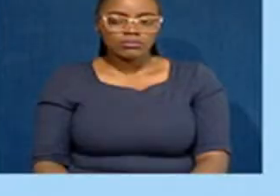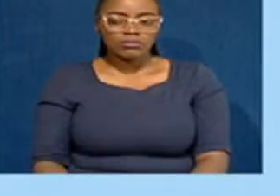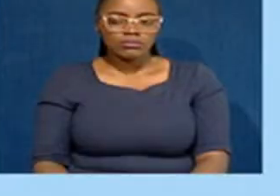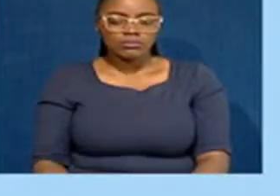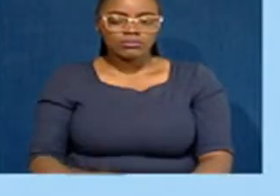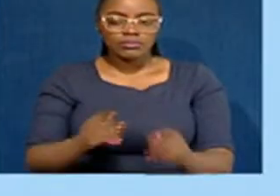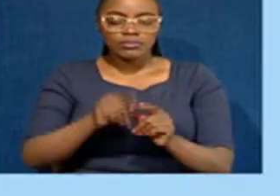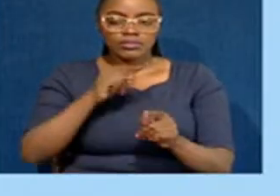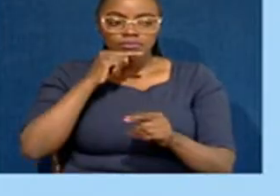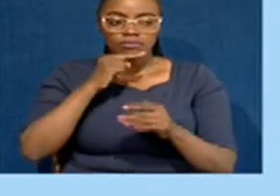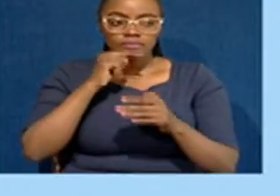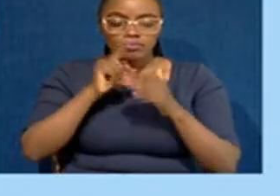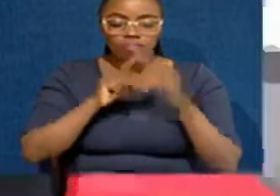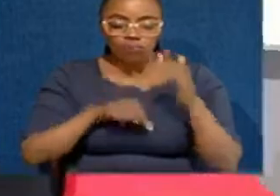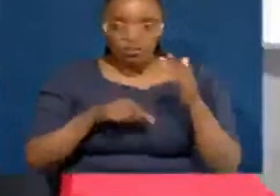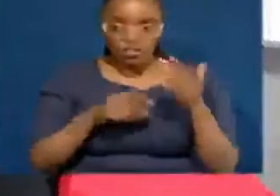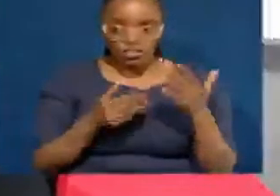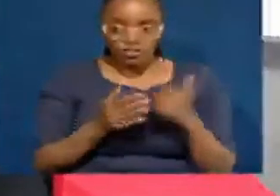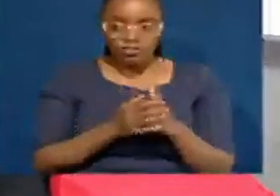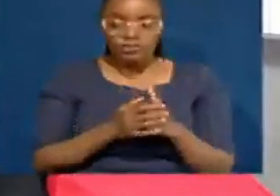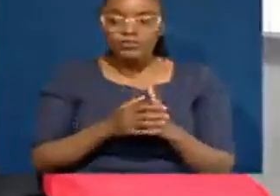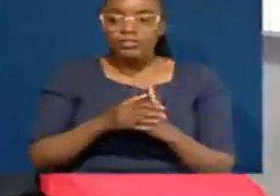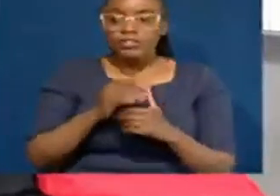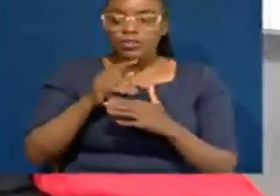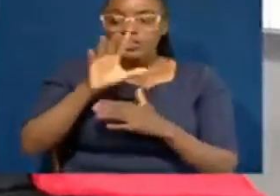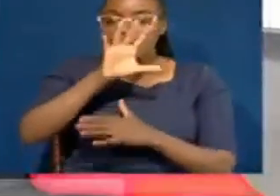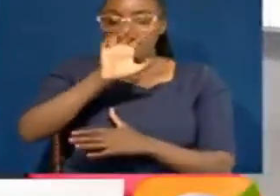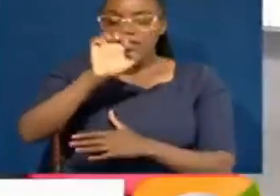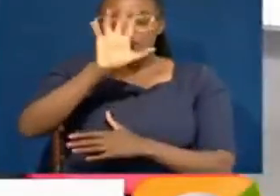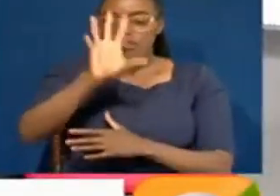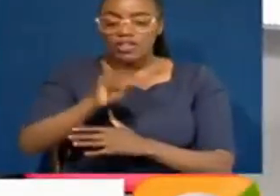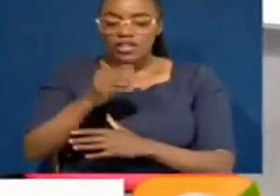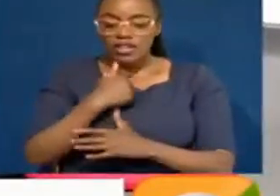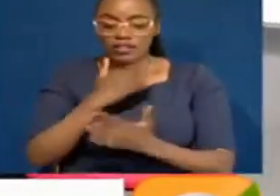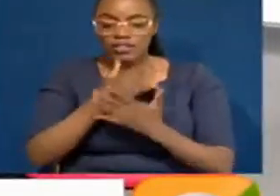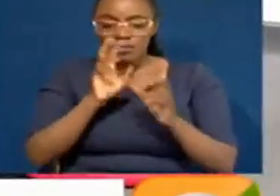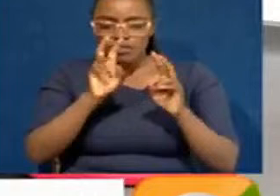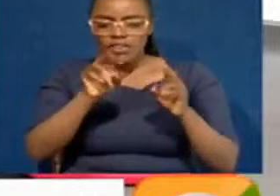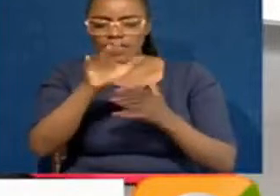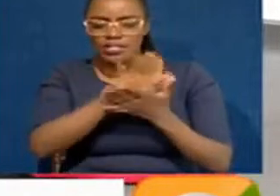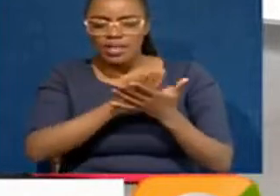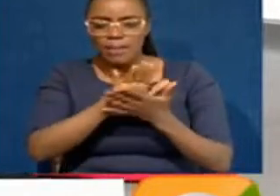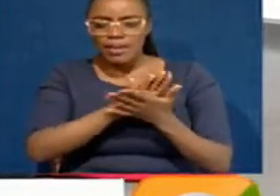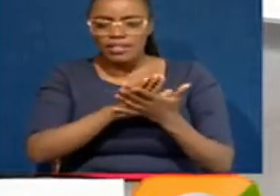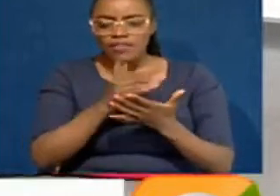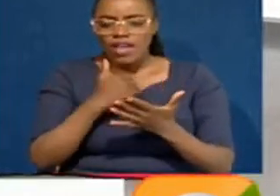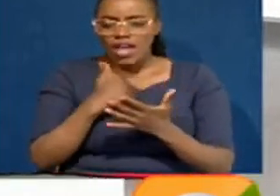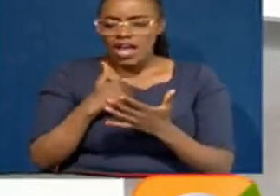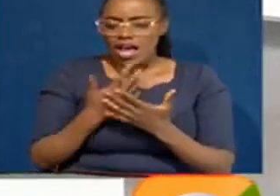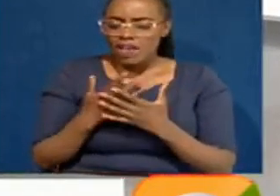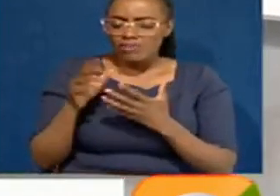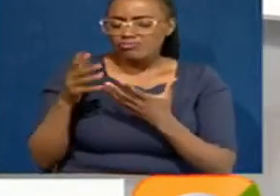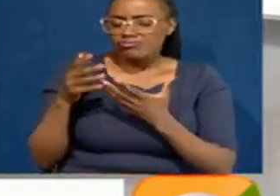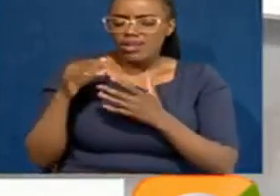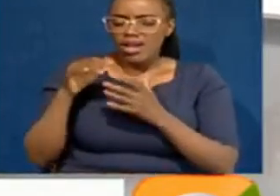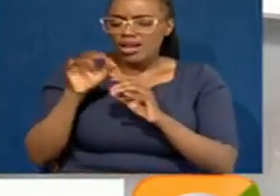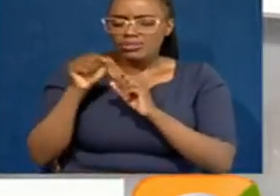you mentioned, Yvonne, is what we call the East African Hazard Watch. Mm-hmm. So that one is basically a multi-hazard platform